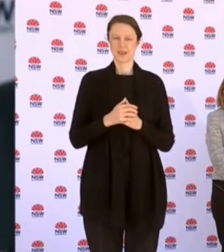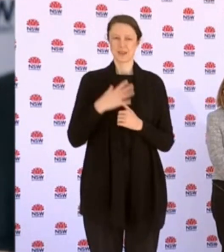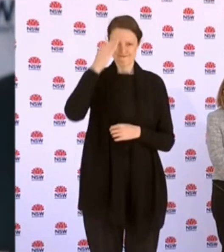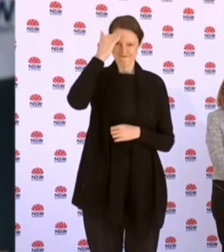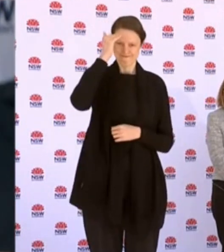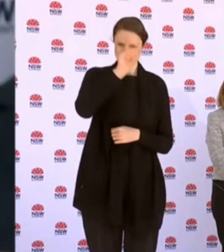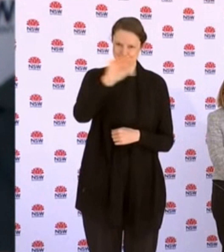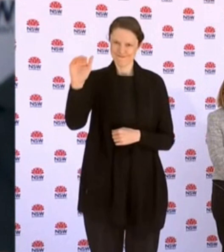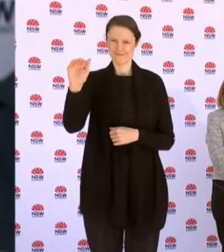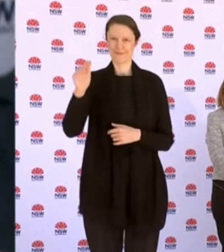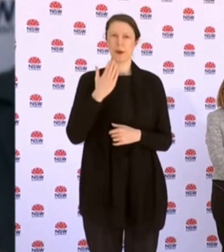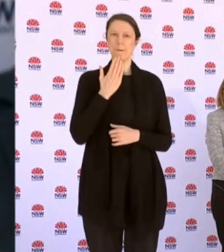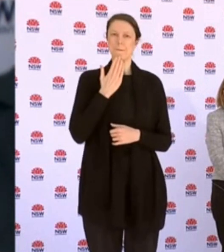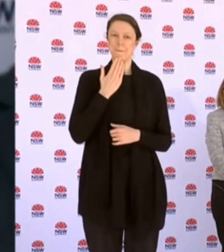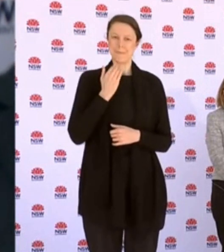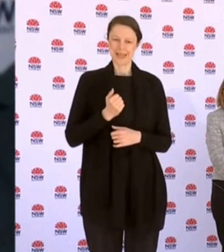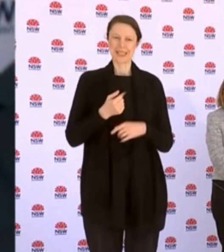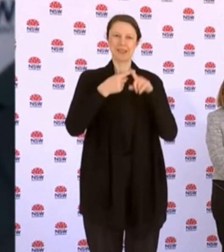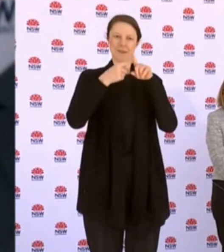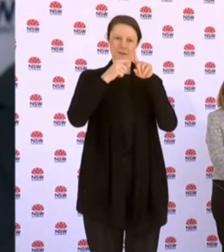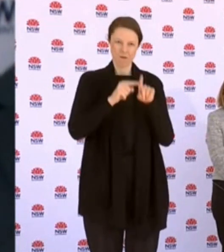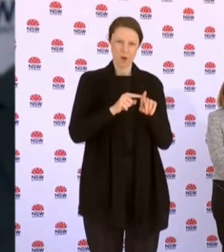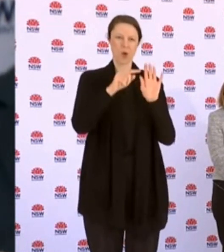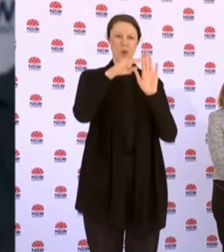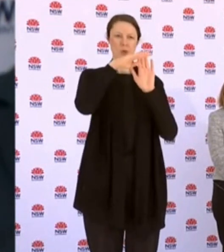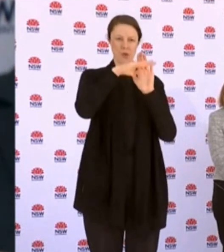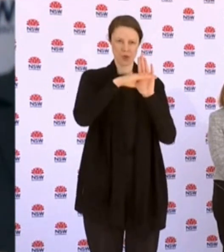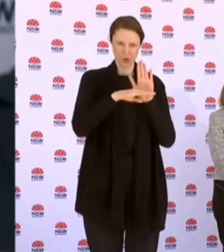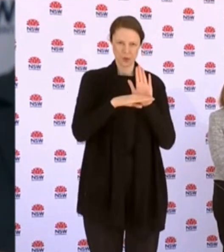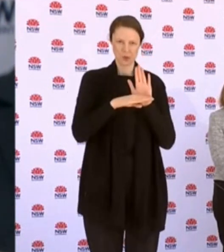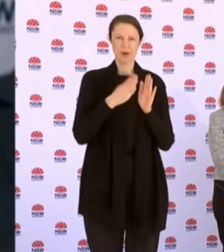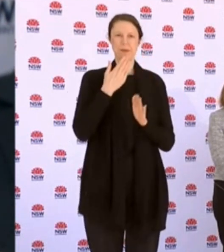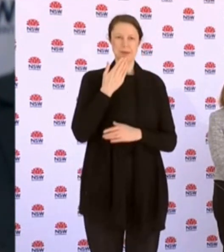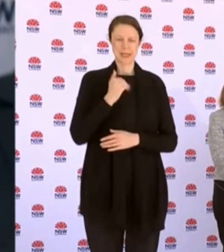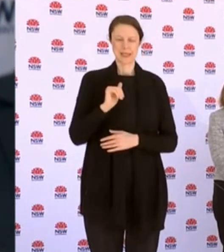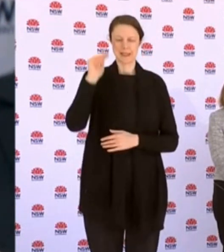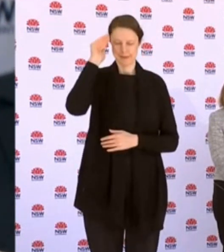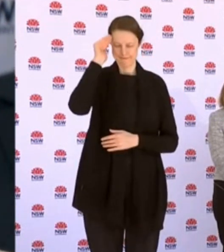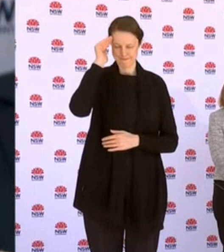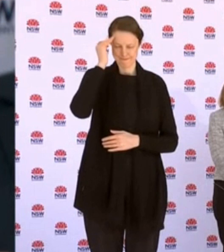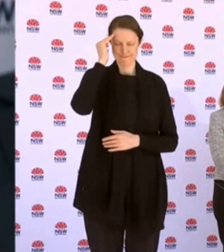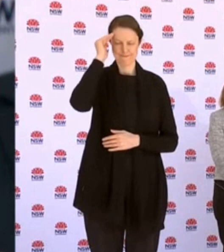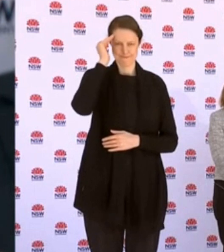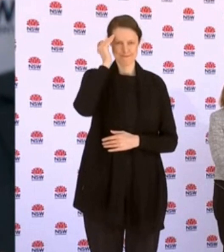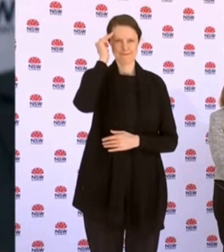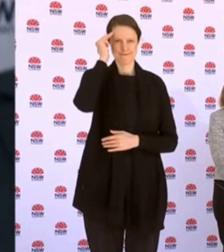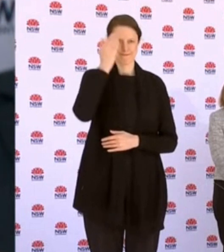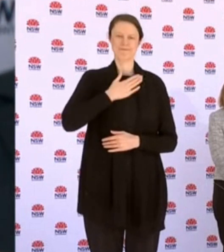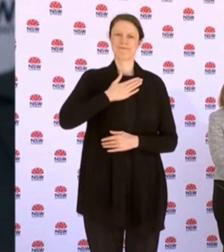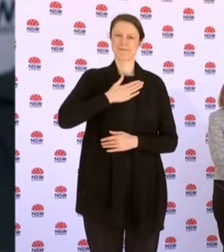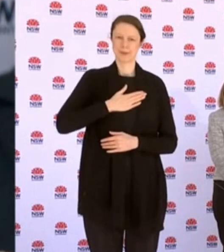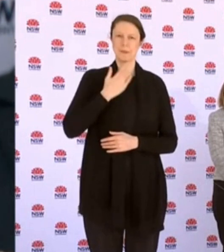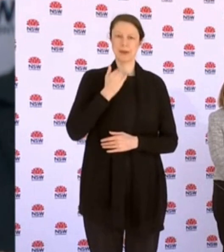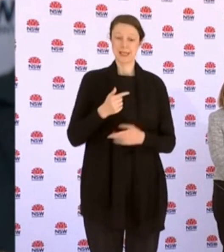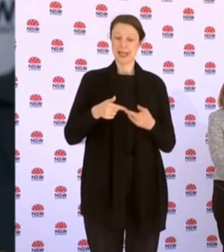state. Please stick to the rules. Please stay the course. If we need to adjust those settings, we'll rely on the best health advice to do